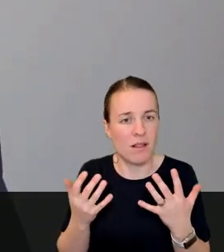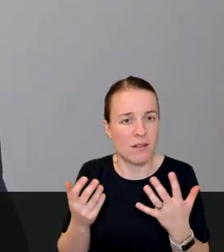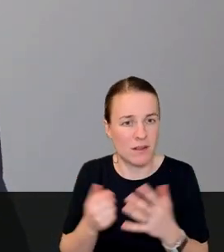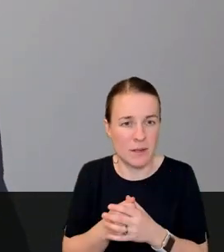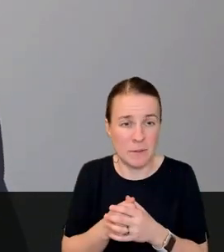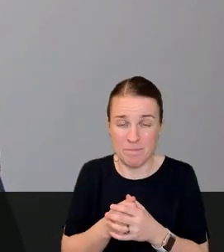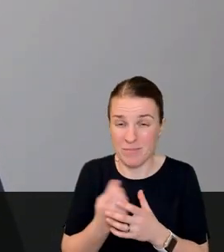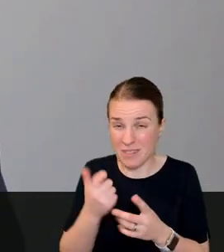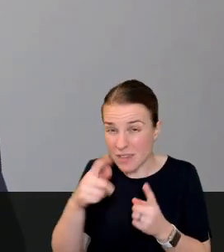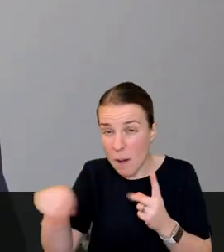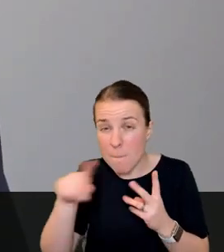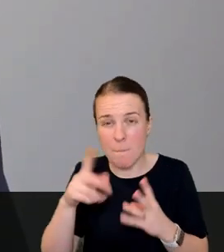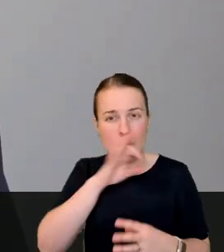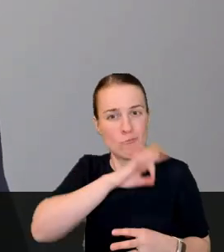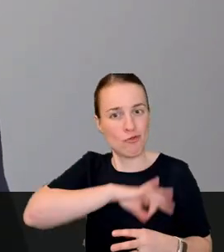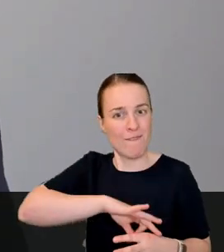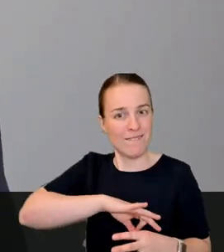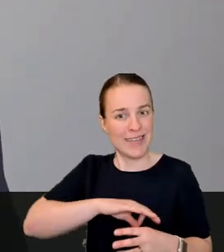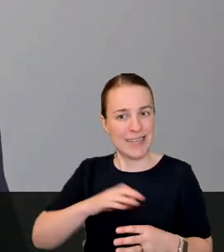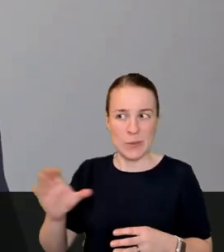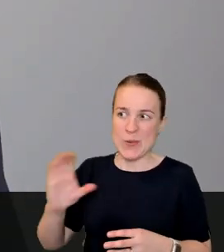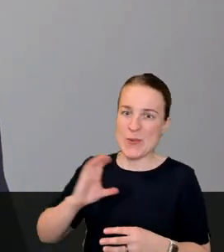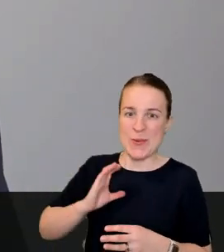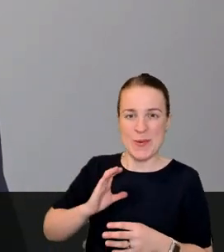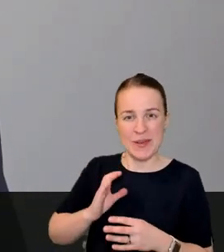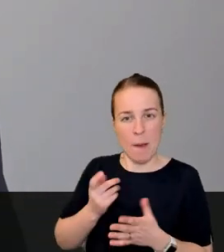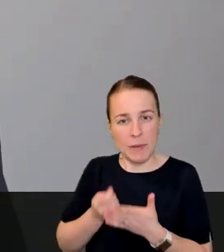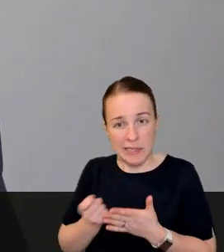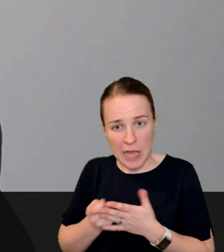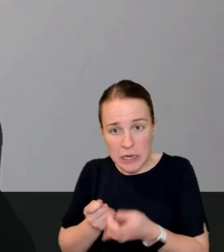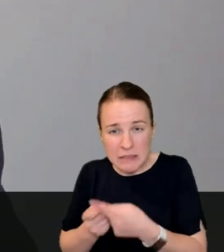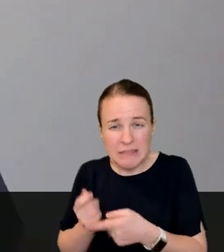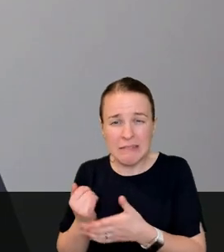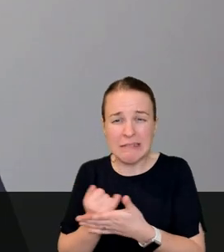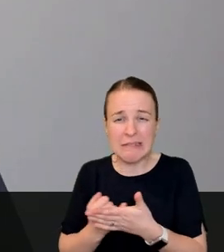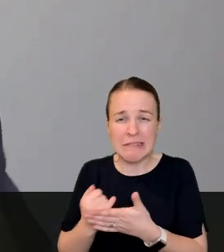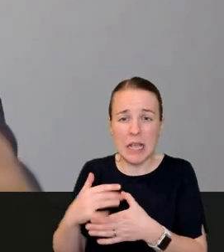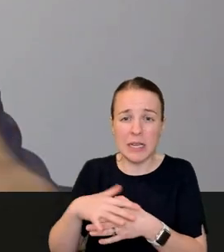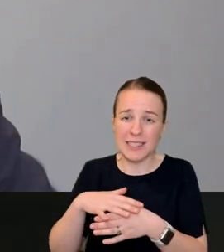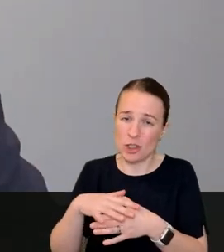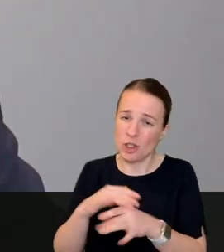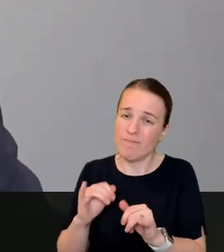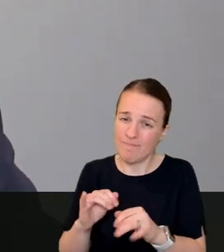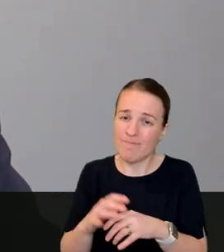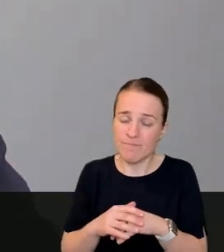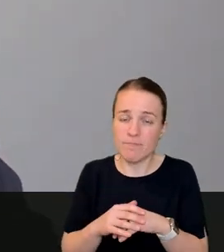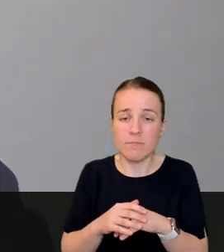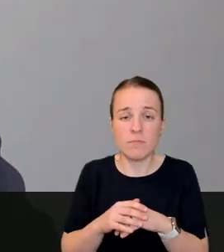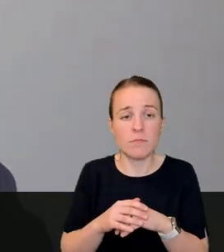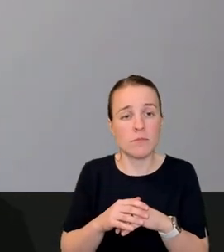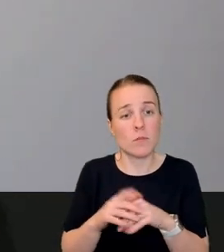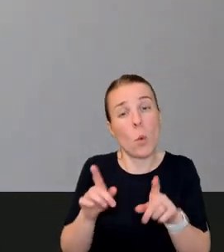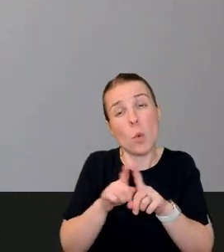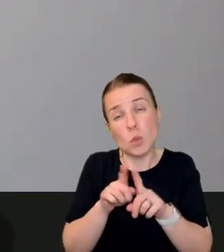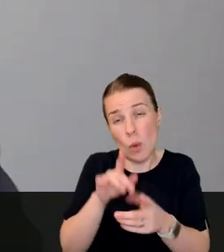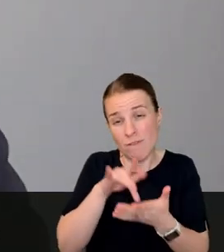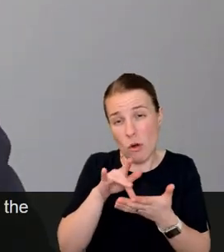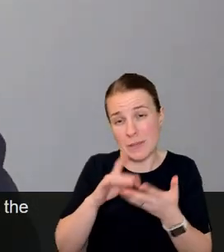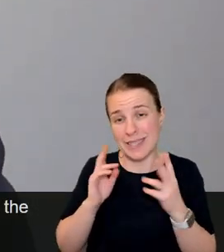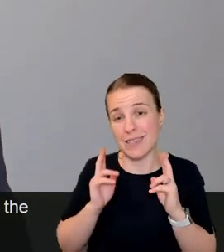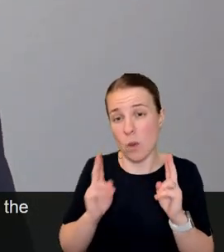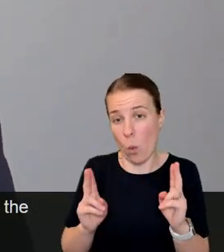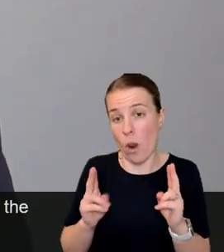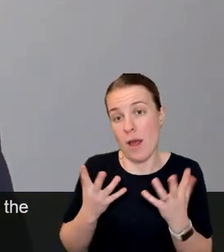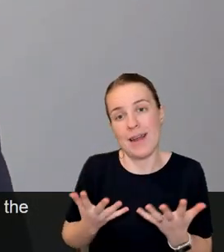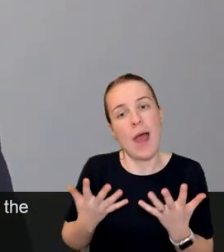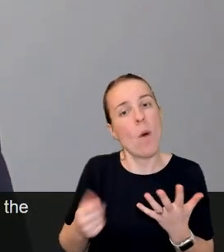the expense of tenants living in squalid conditions. We're also, by the way, from City Hall now, providing legal advice to